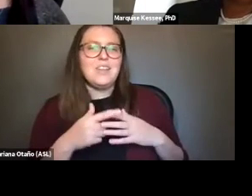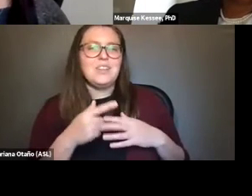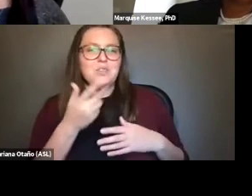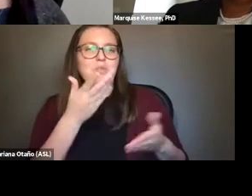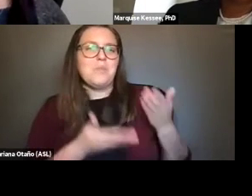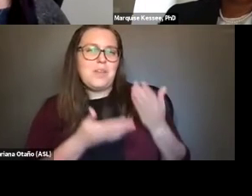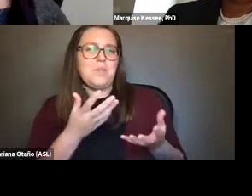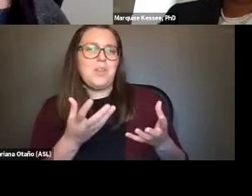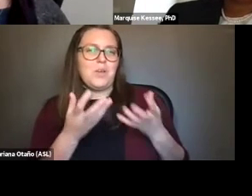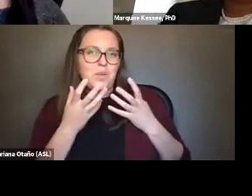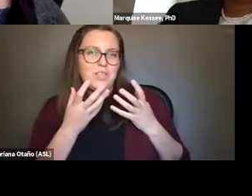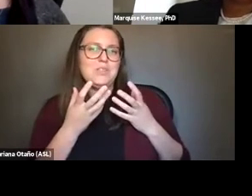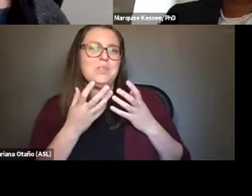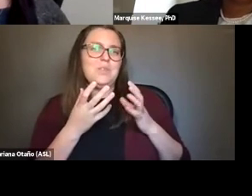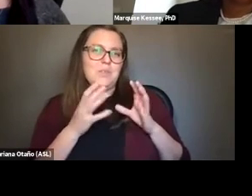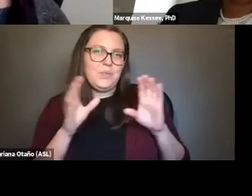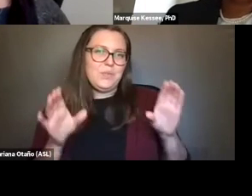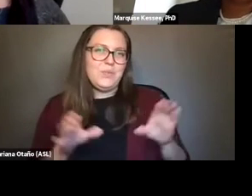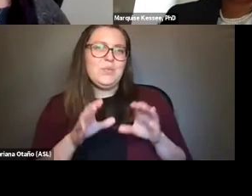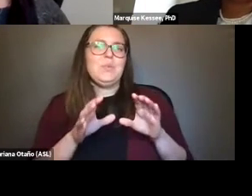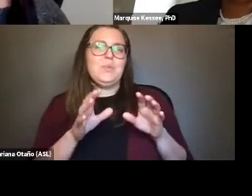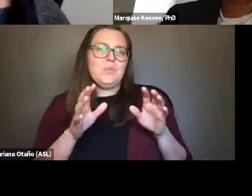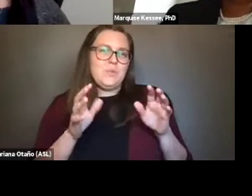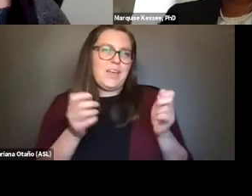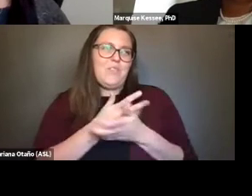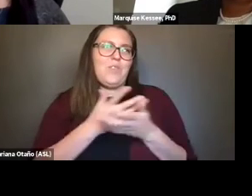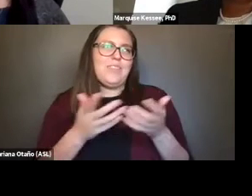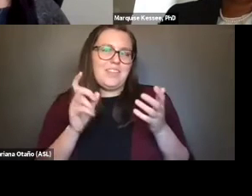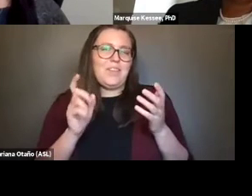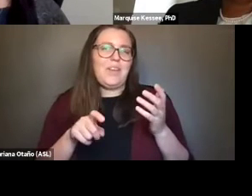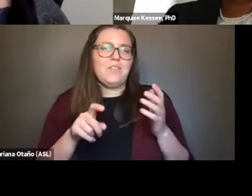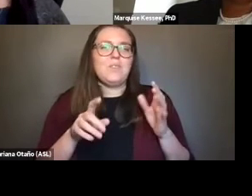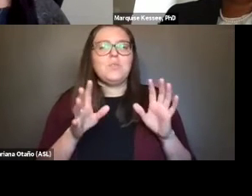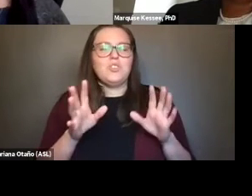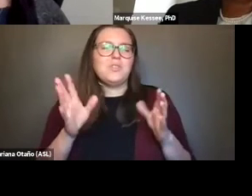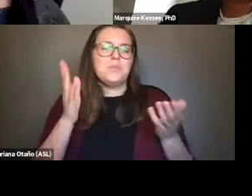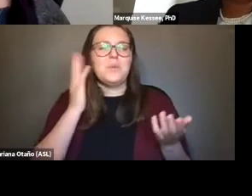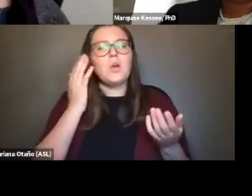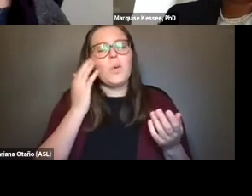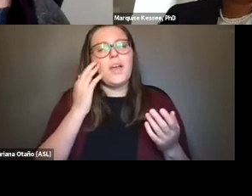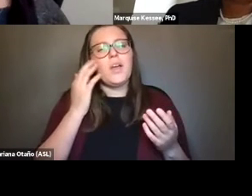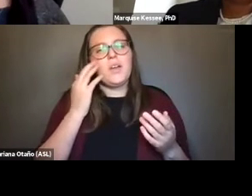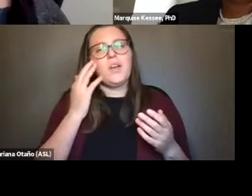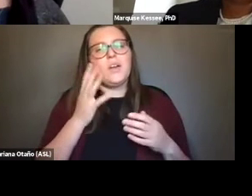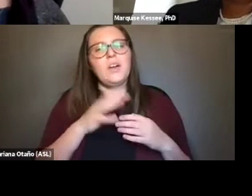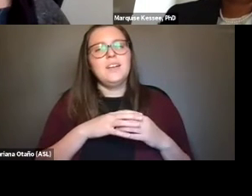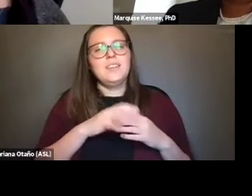sure you're doing all your checks and balances on those kind of things. So just be aware again of that sort of that copy and paste aspect